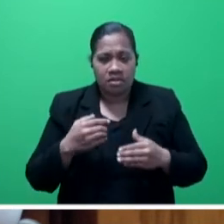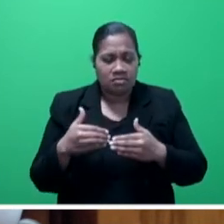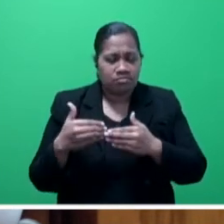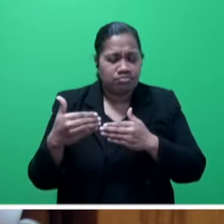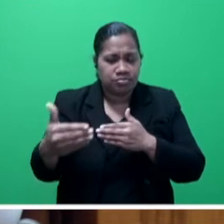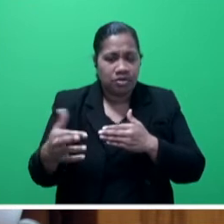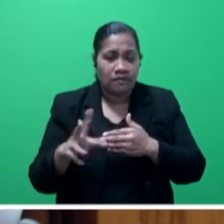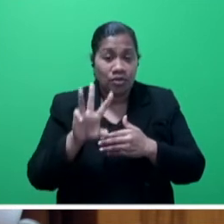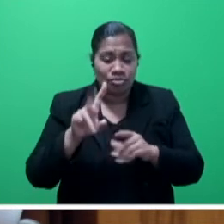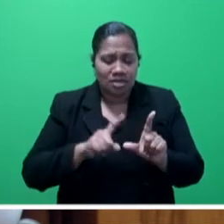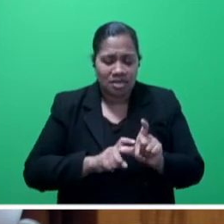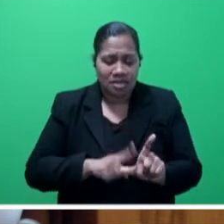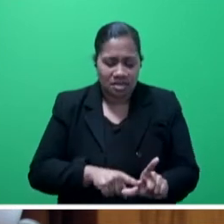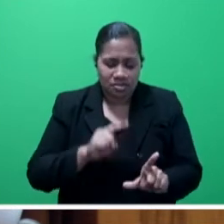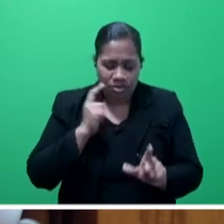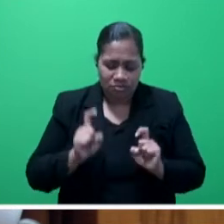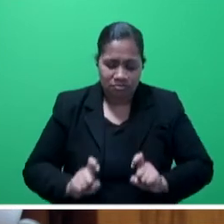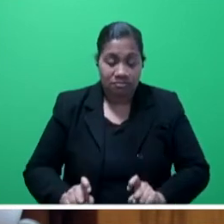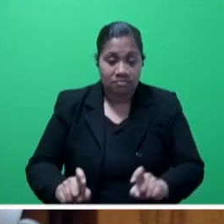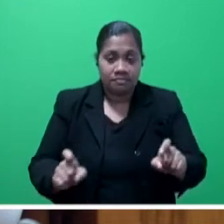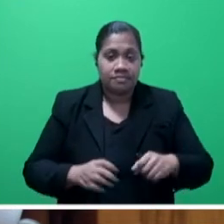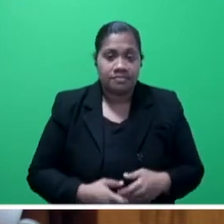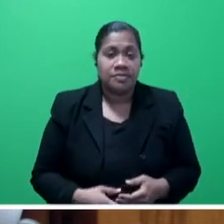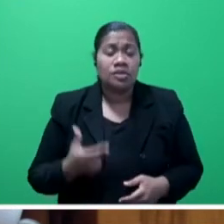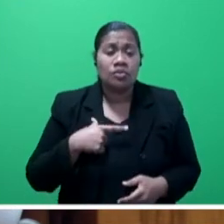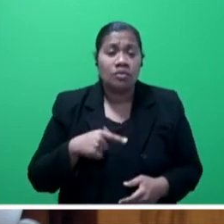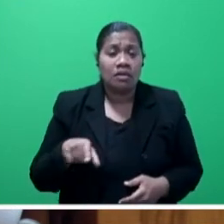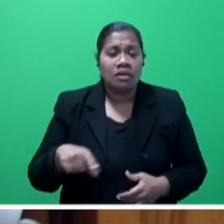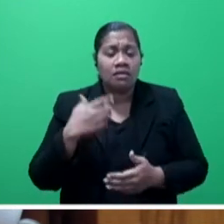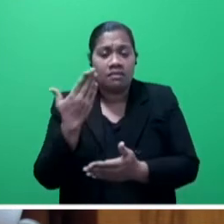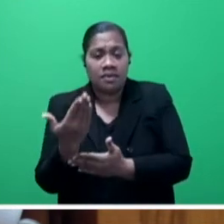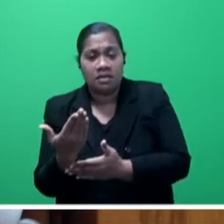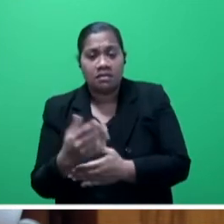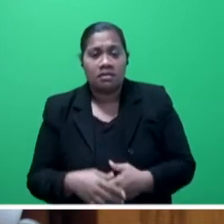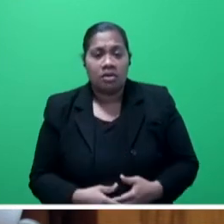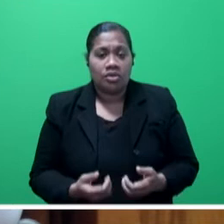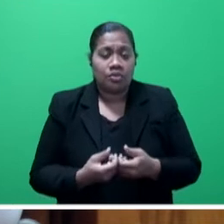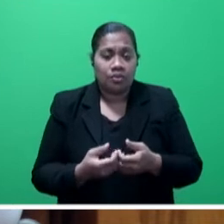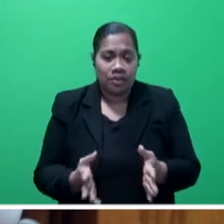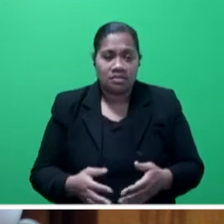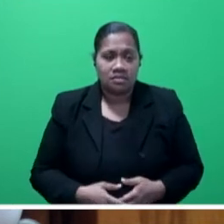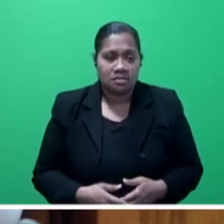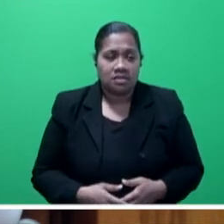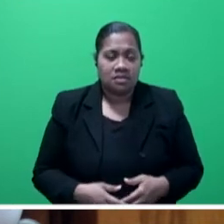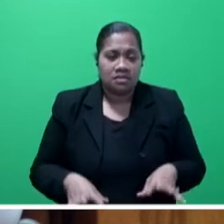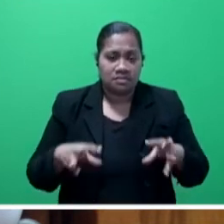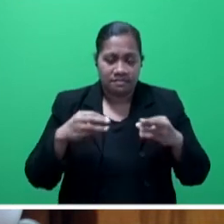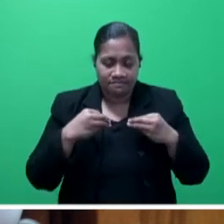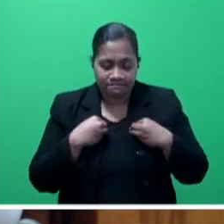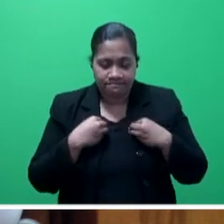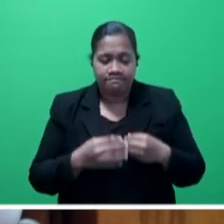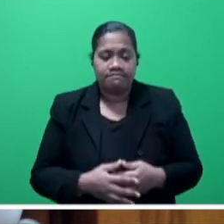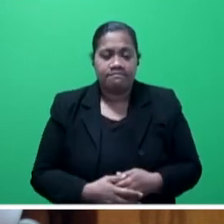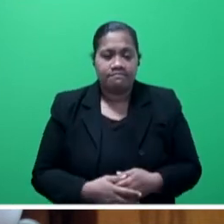years. Speaker say, this will also depend on the amount of waste generated and received in the landfill. The